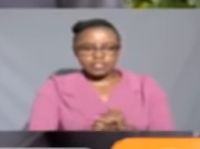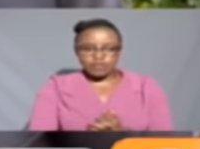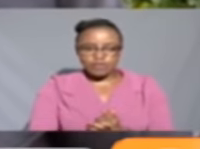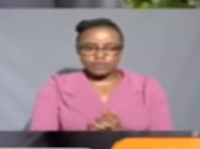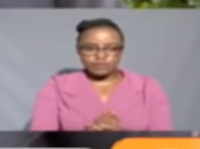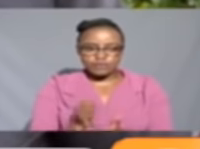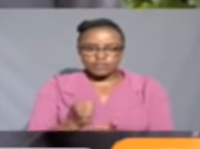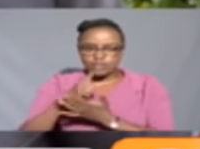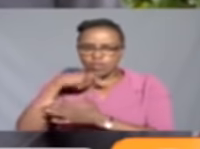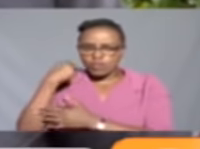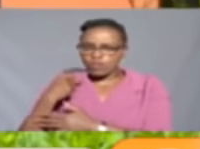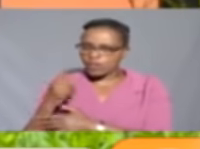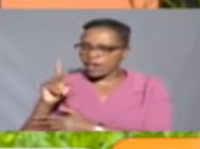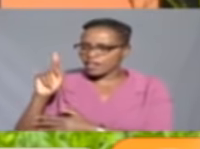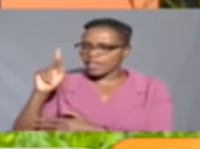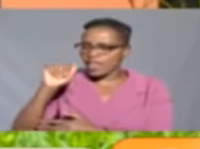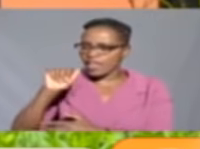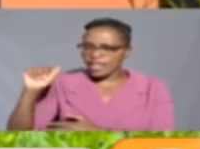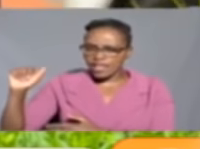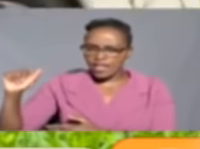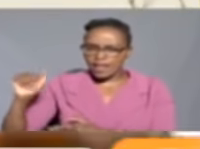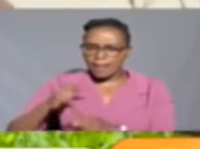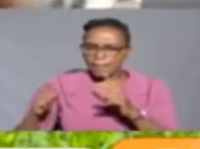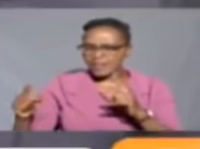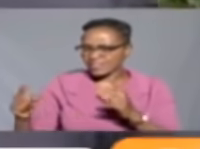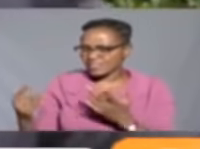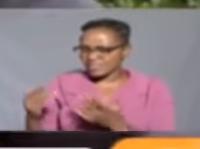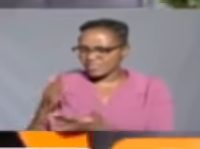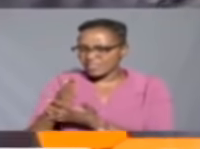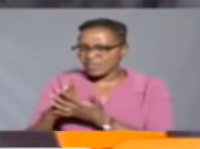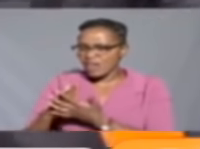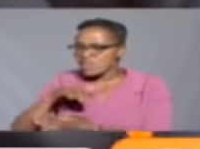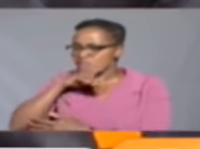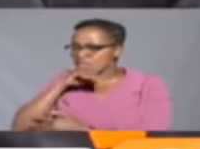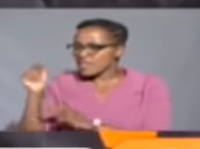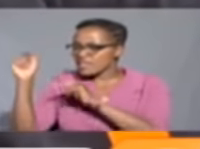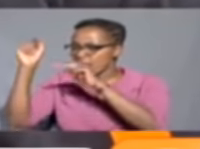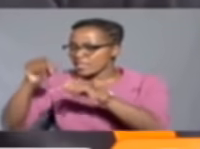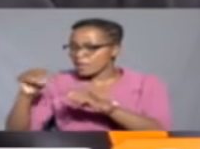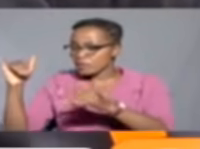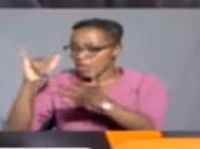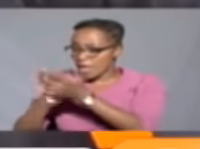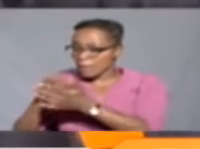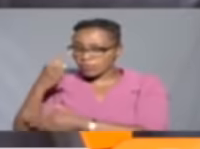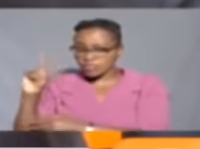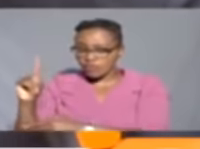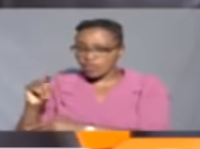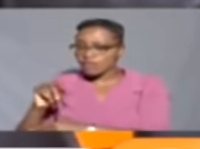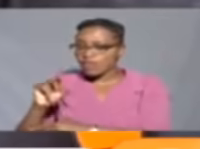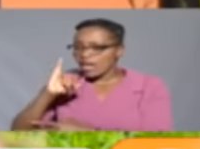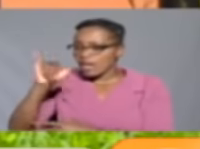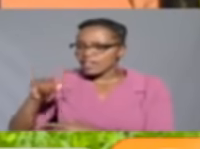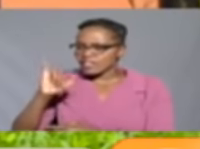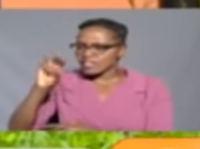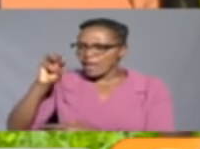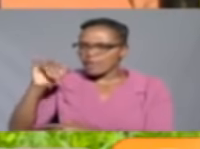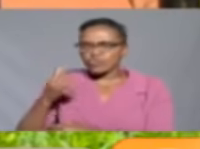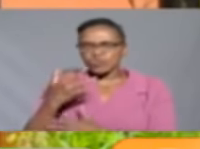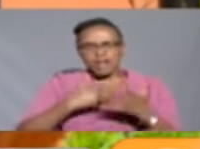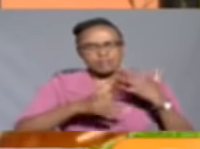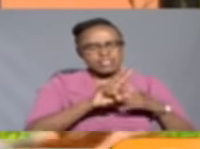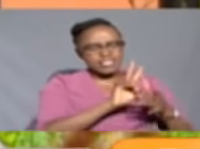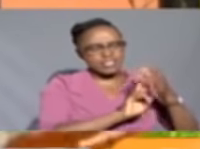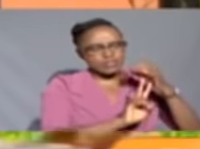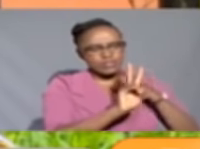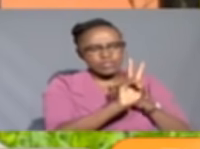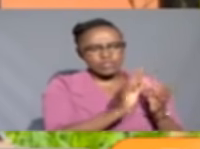Facilitated by Kenya Airport authorities. But at some point, yes. Raila came to the airport. No, this Jimmy Wanjigi. No, you are mixing the two.